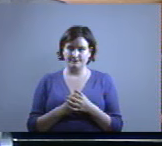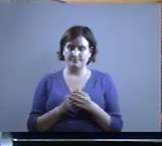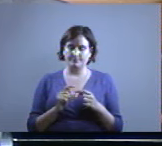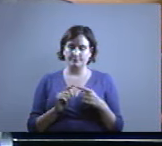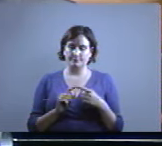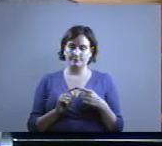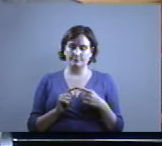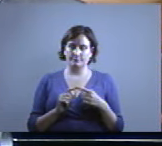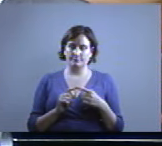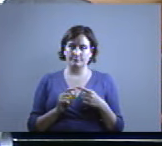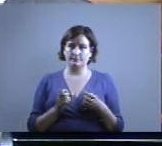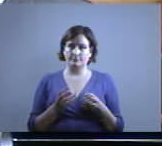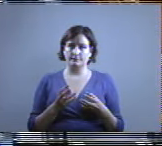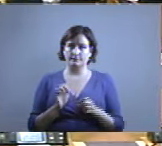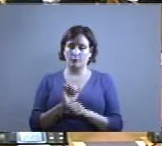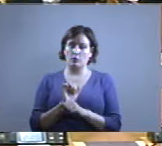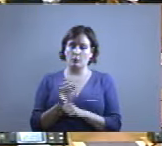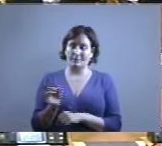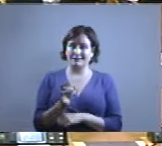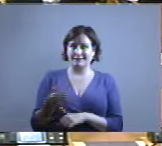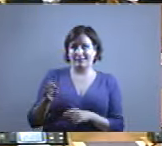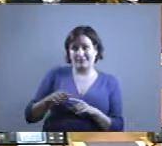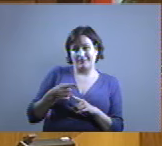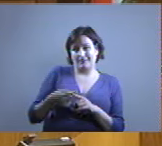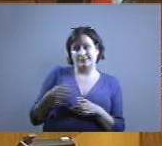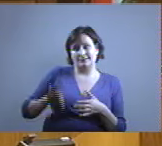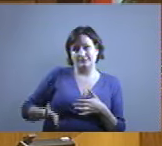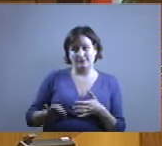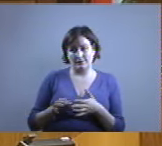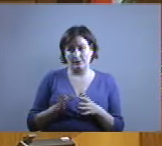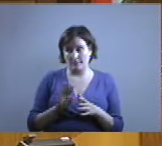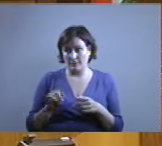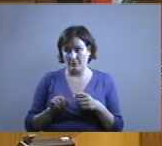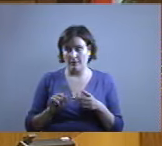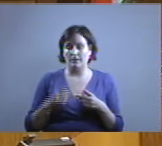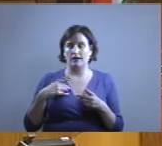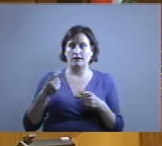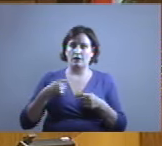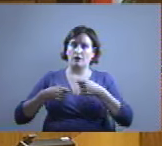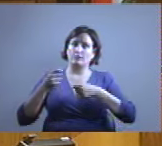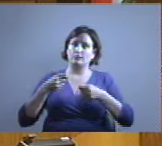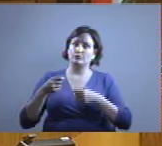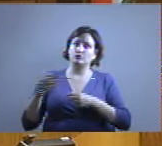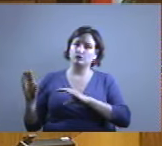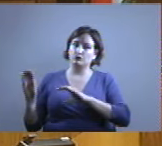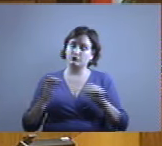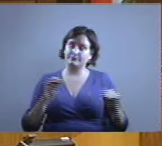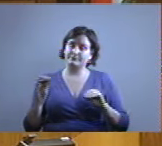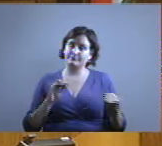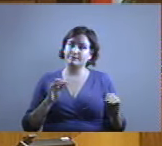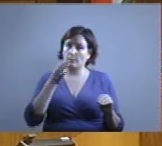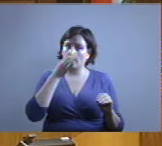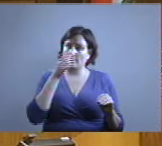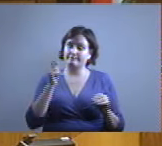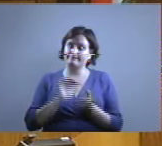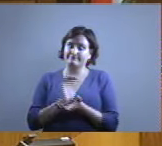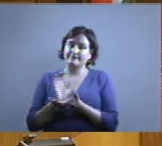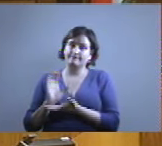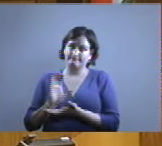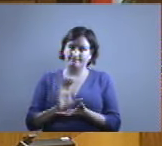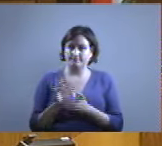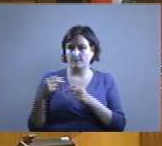Introduction, Employment Tax Incentive Bill. Introduction, Merchant Shipping International Oil Pollution Compensation Fund Contributions